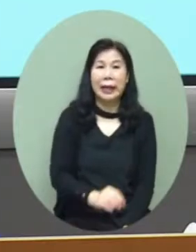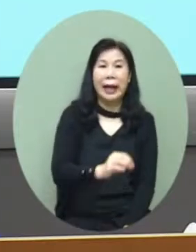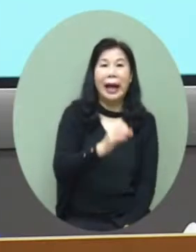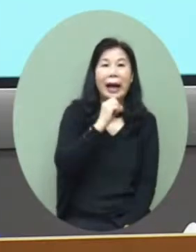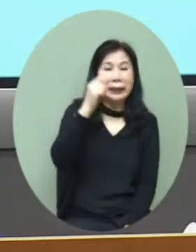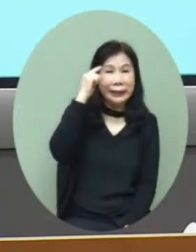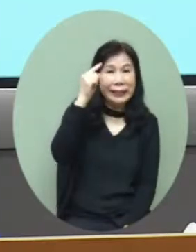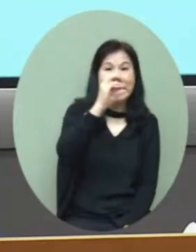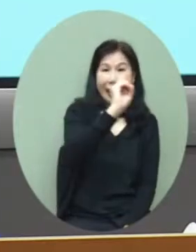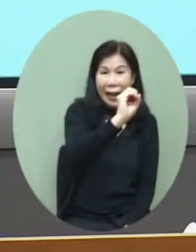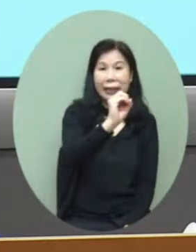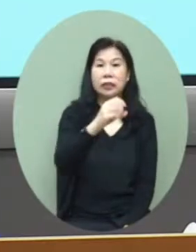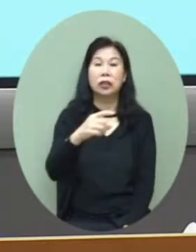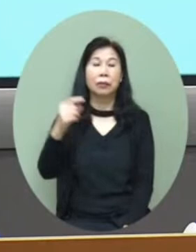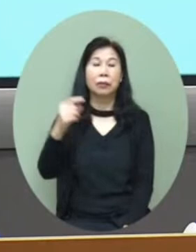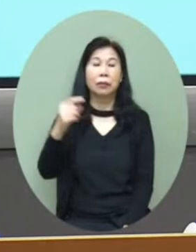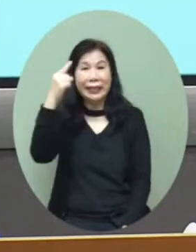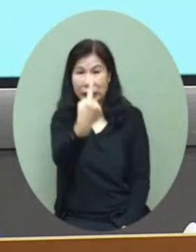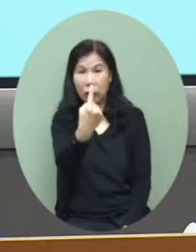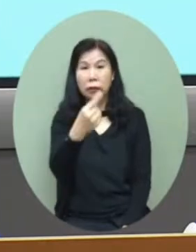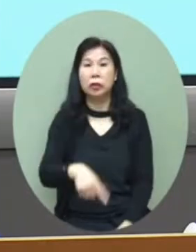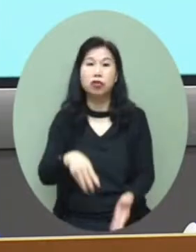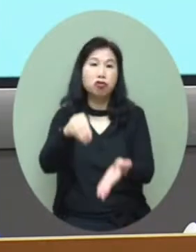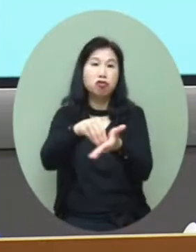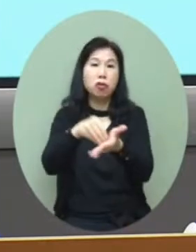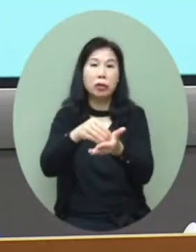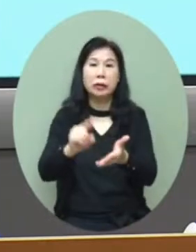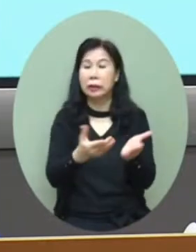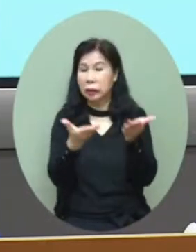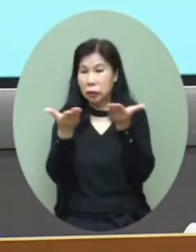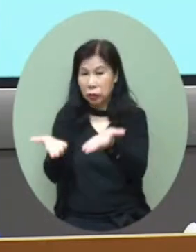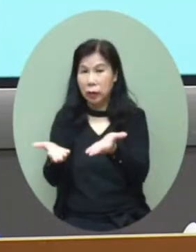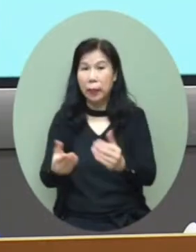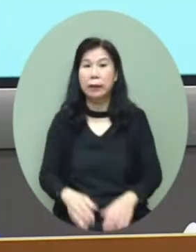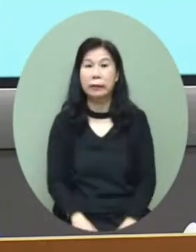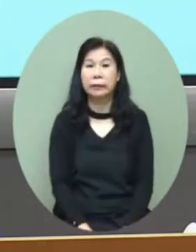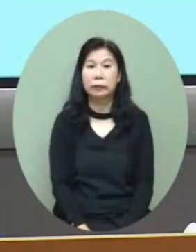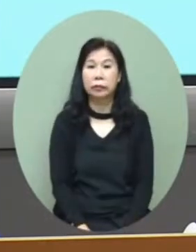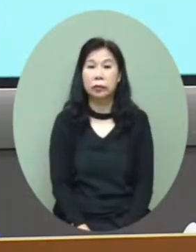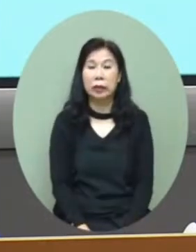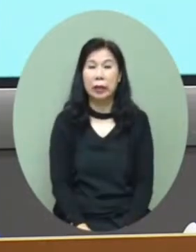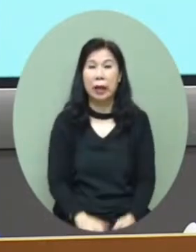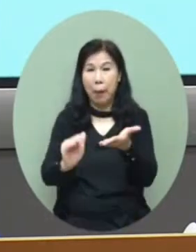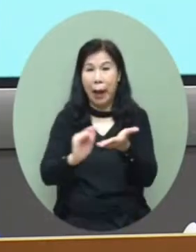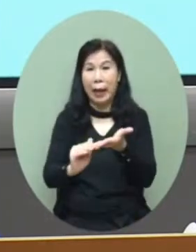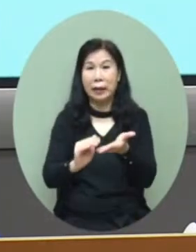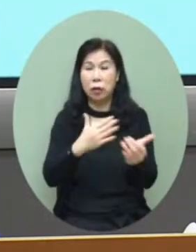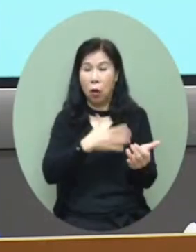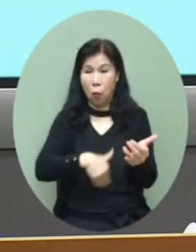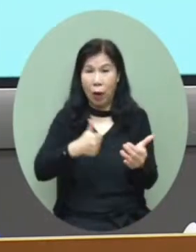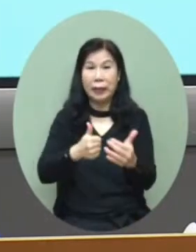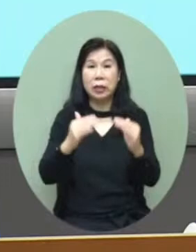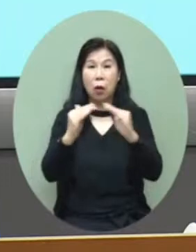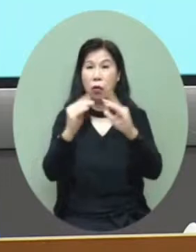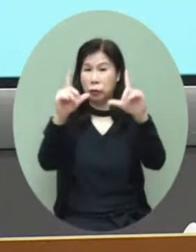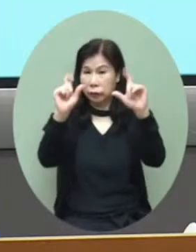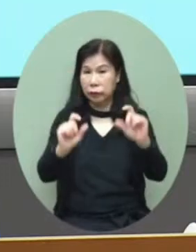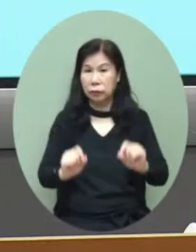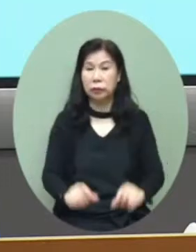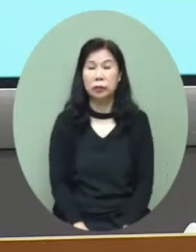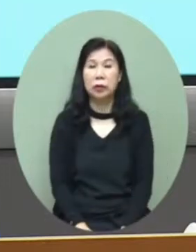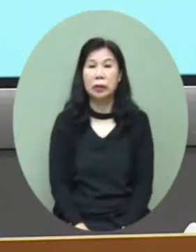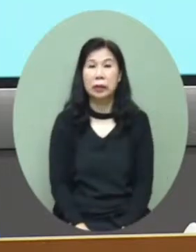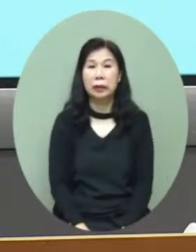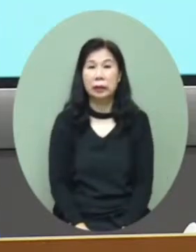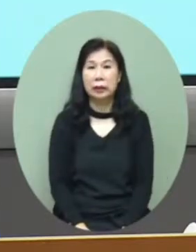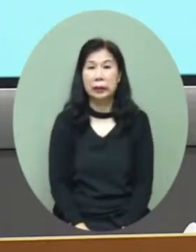Concerning the definition of day 0 or day 1, I would invite Secretary for Health to explain it.